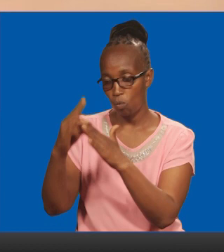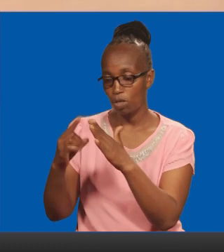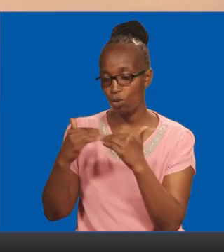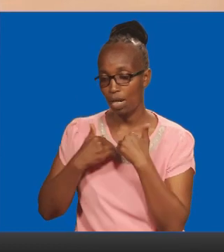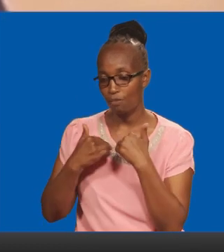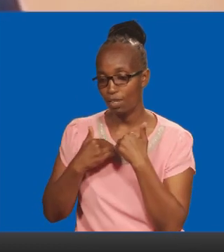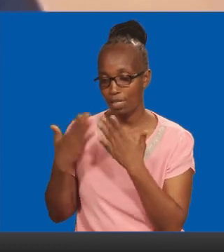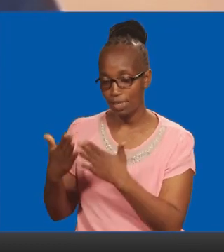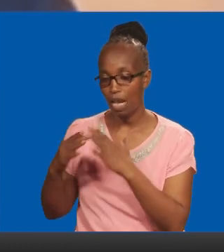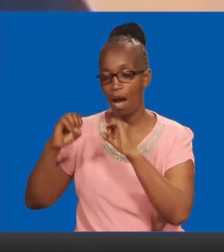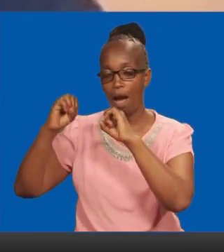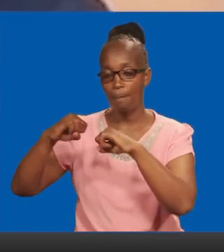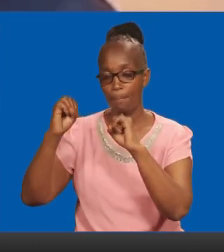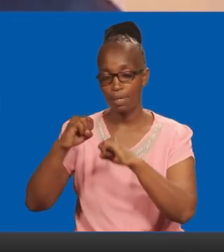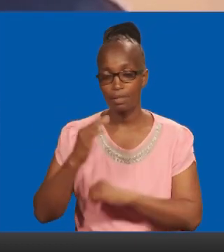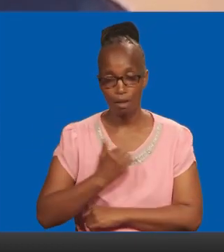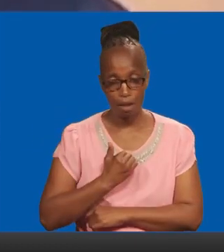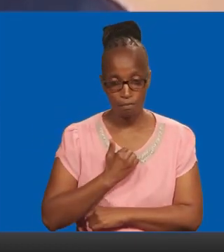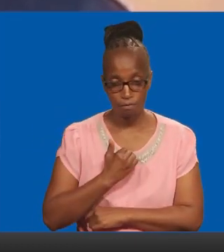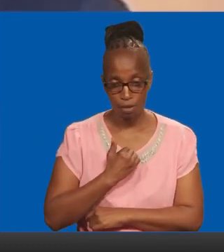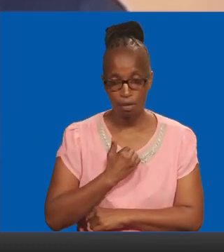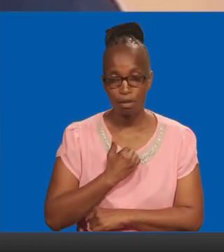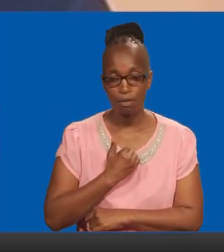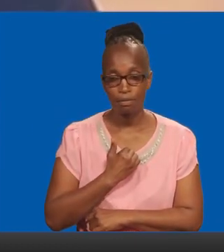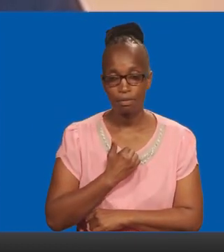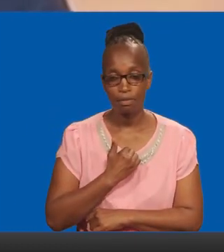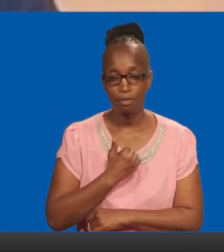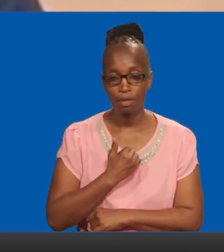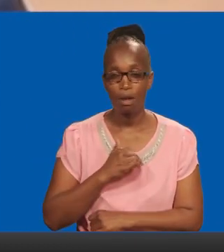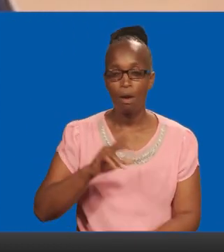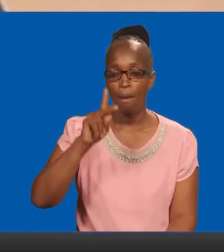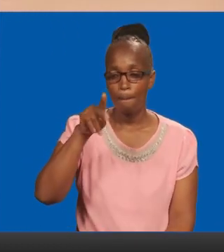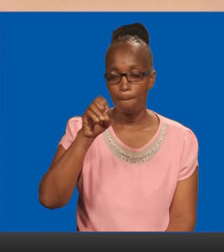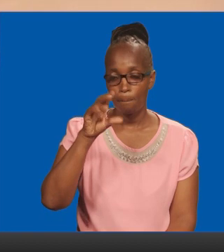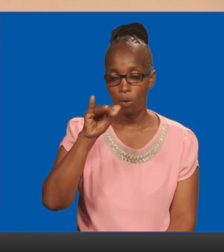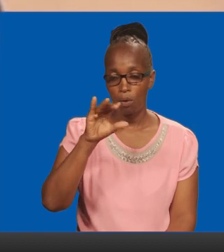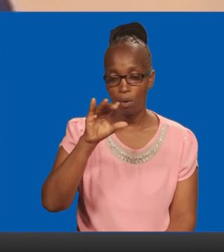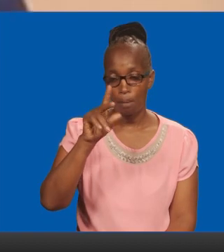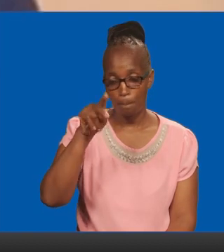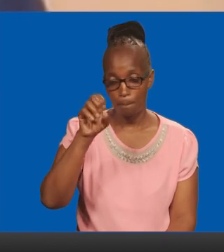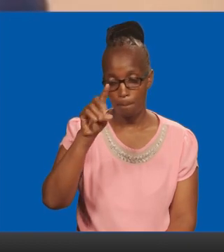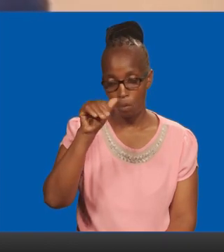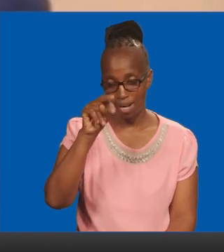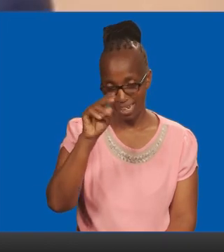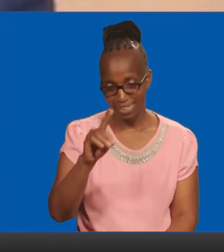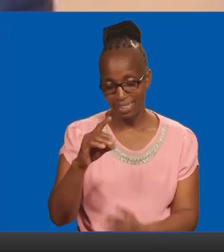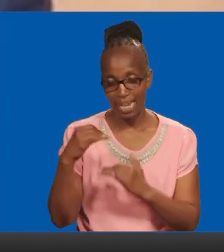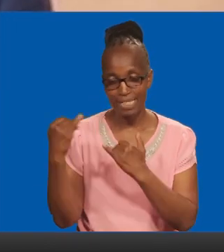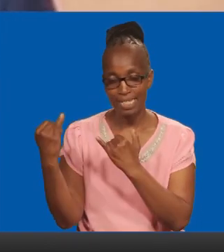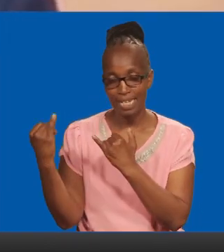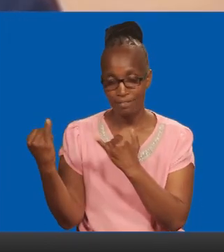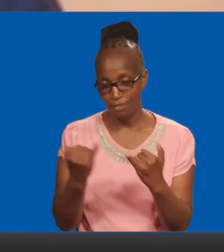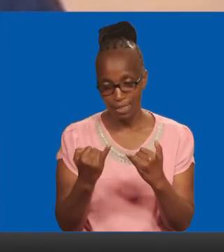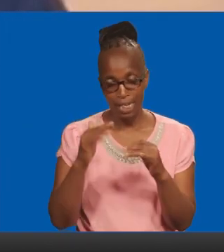is green and we have huge potential. And Polish companies are invited